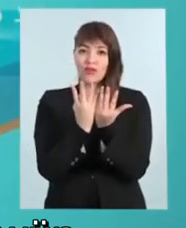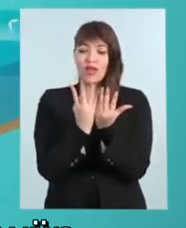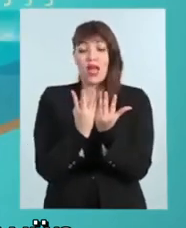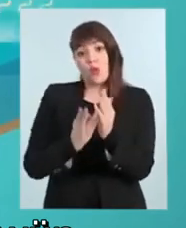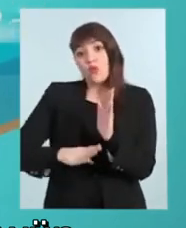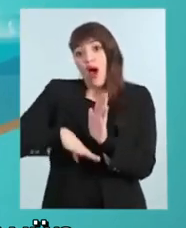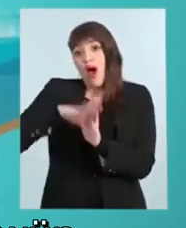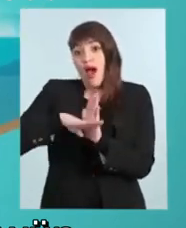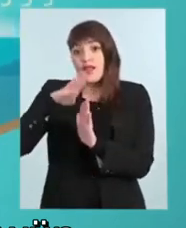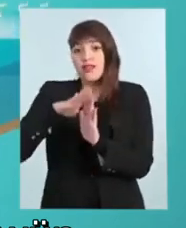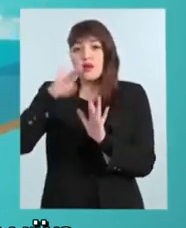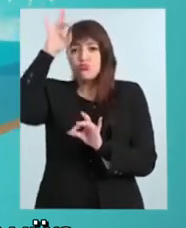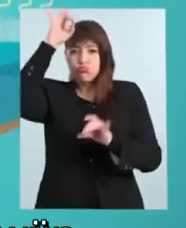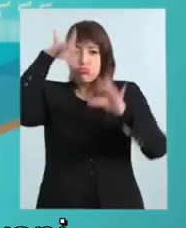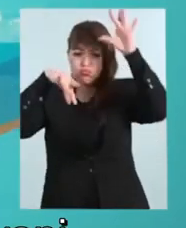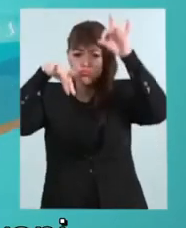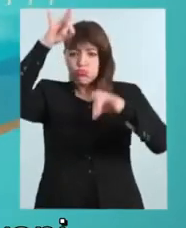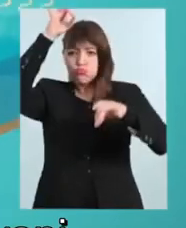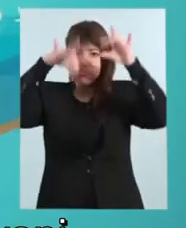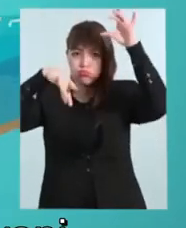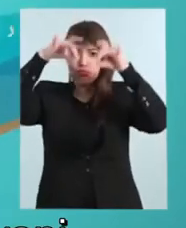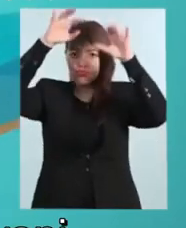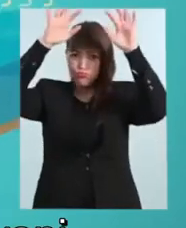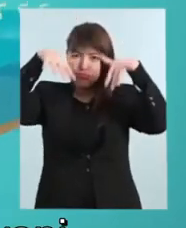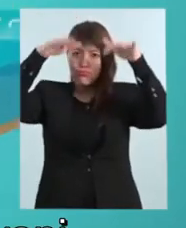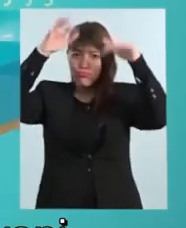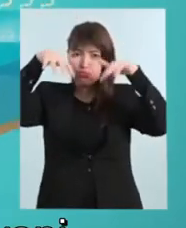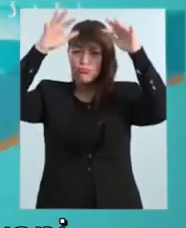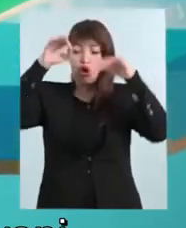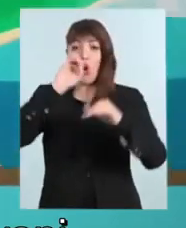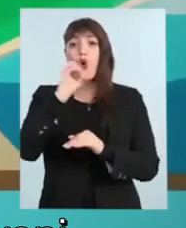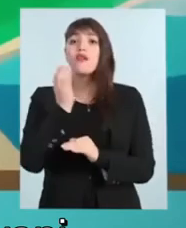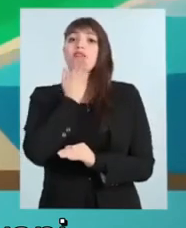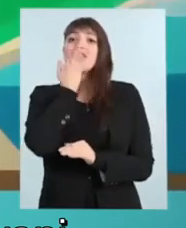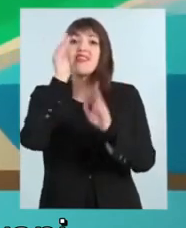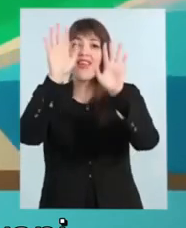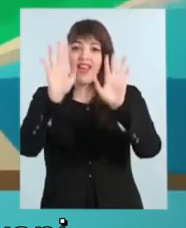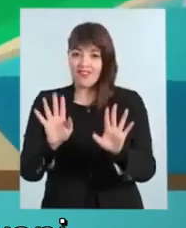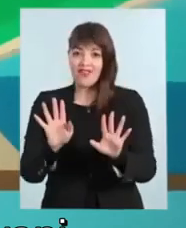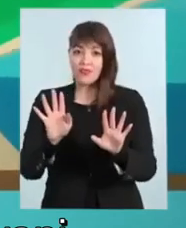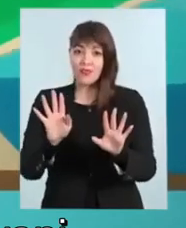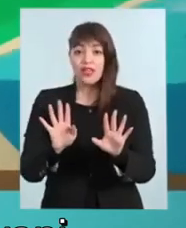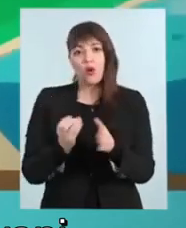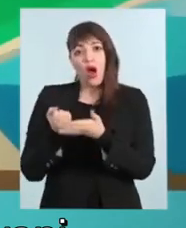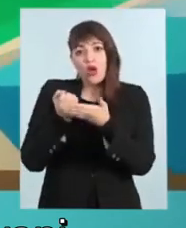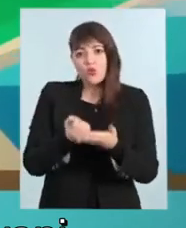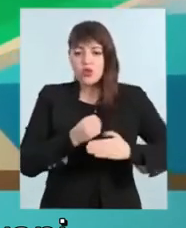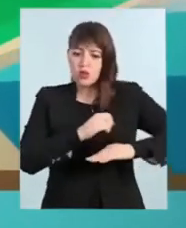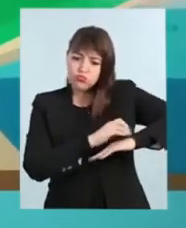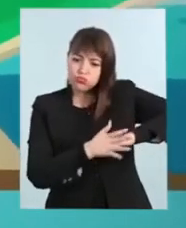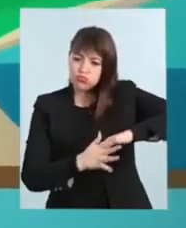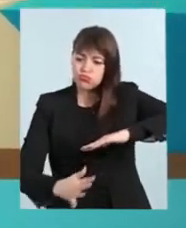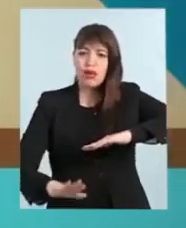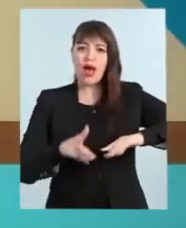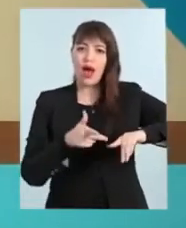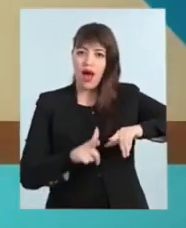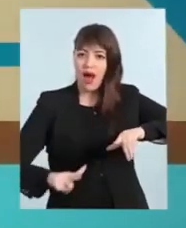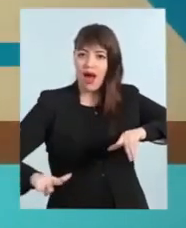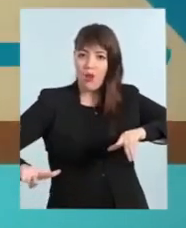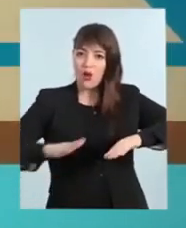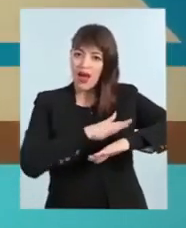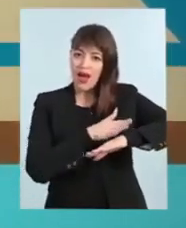tromu. Doi fanelu magun na kika pirengu. Tefasimagun na ulu yagel tuki leofu wapi kako mulelut